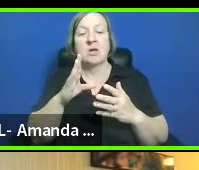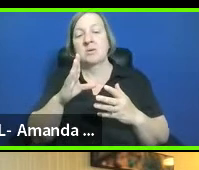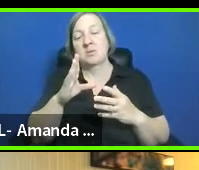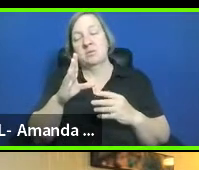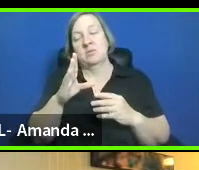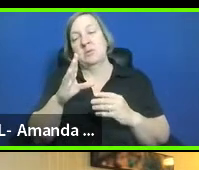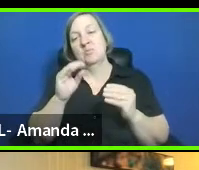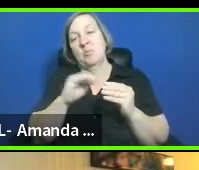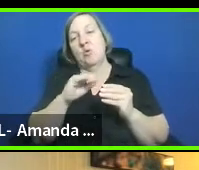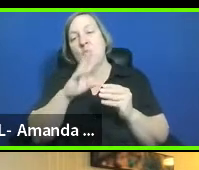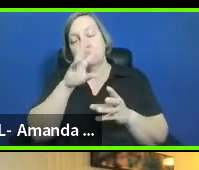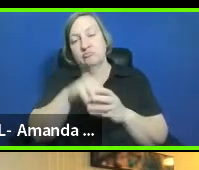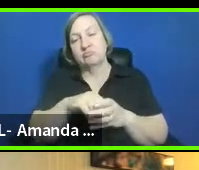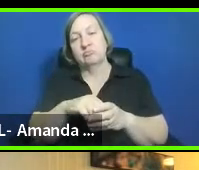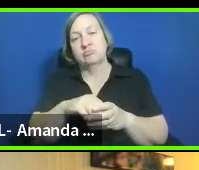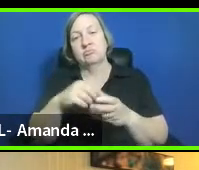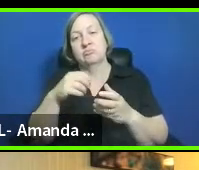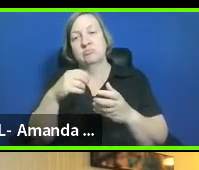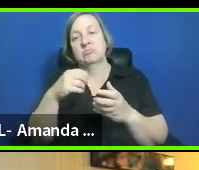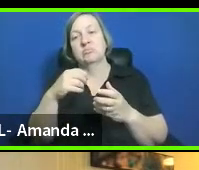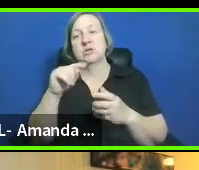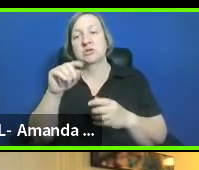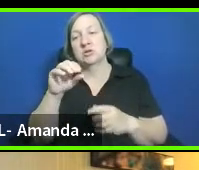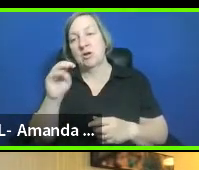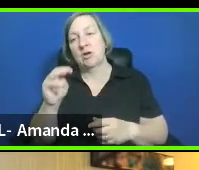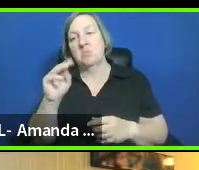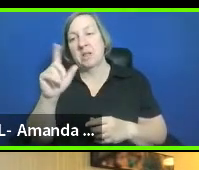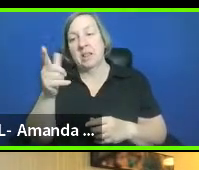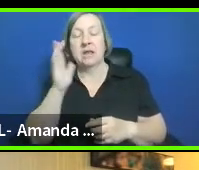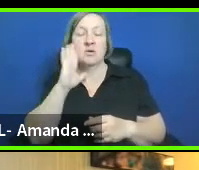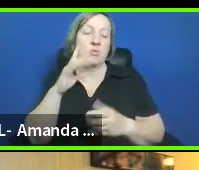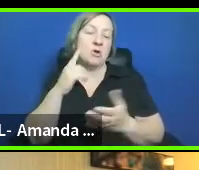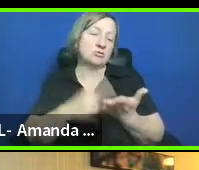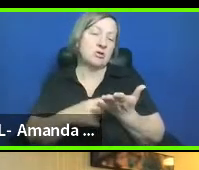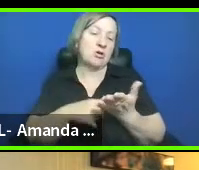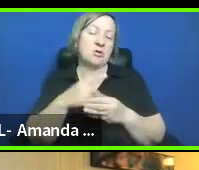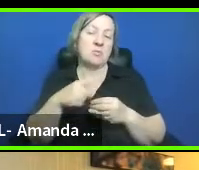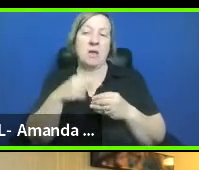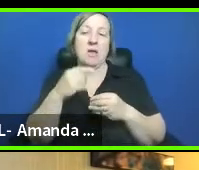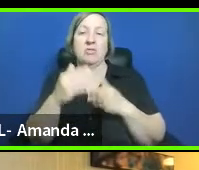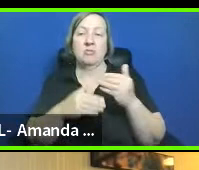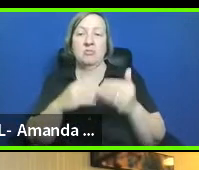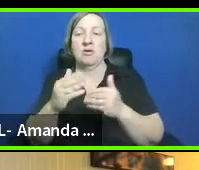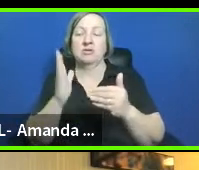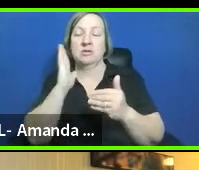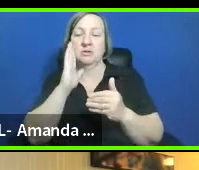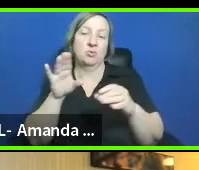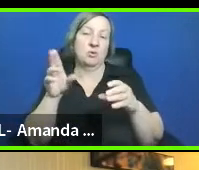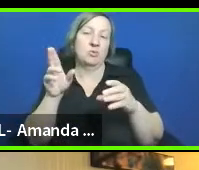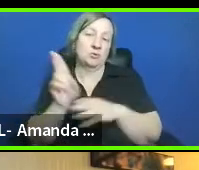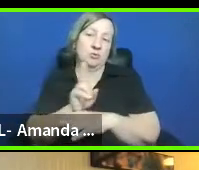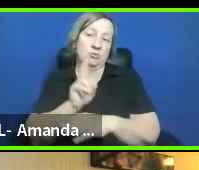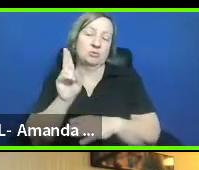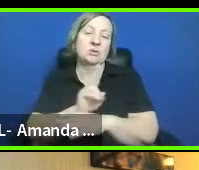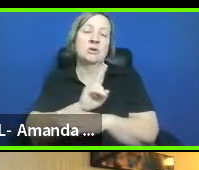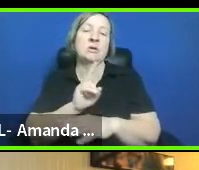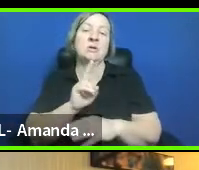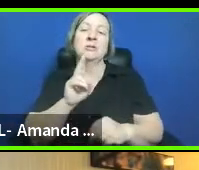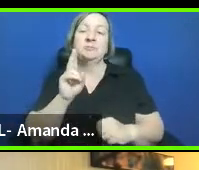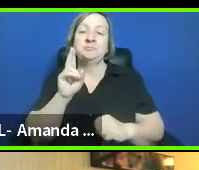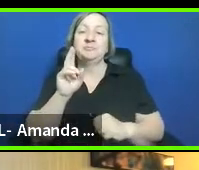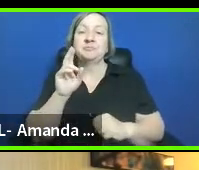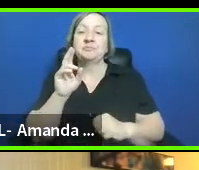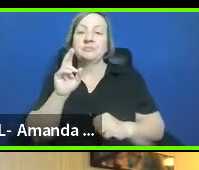don't want to steal Tom's thunder later, but he's going to be talking about that process that we'll go through